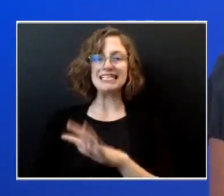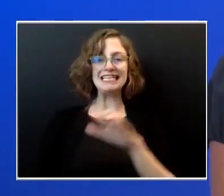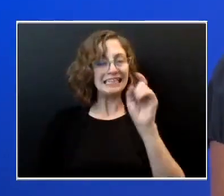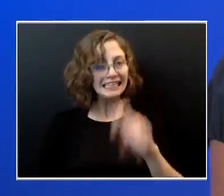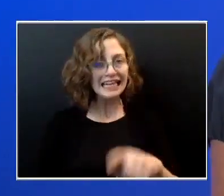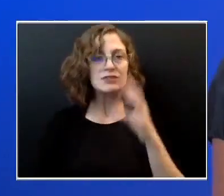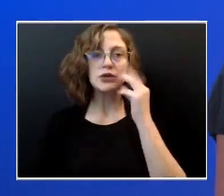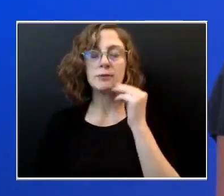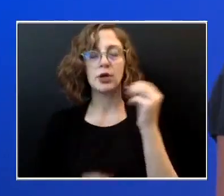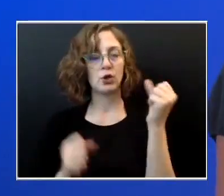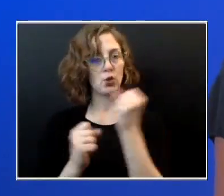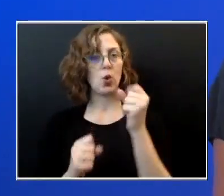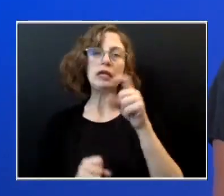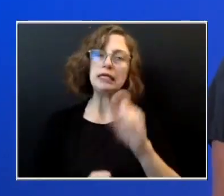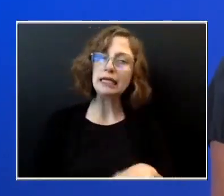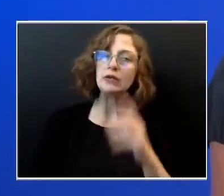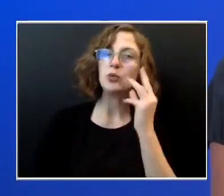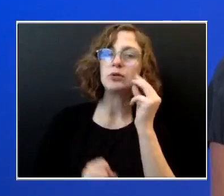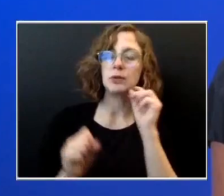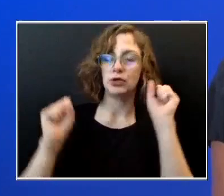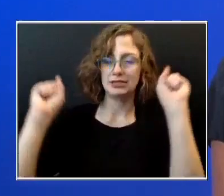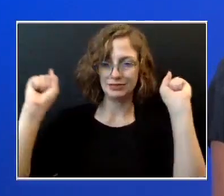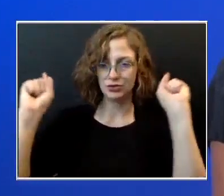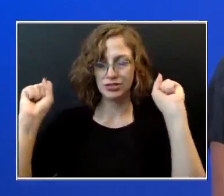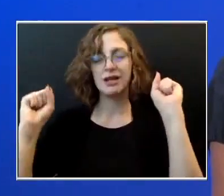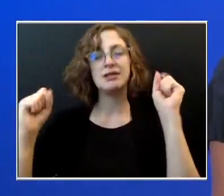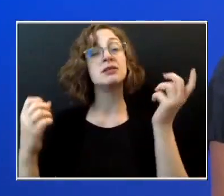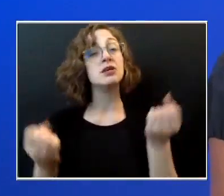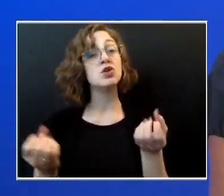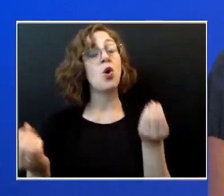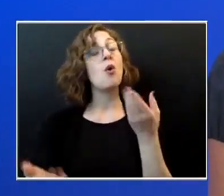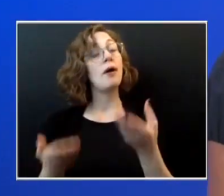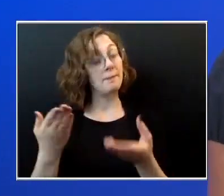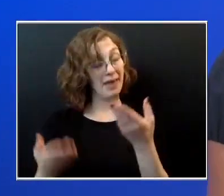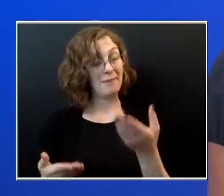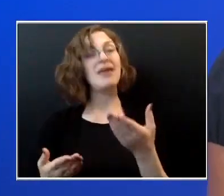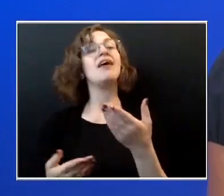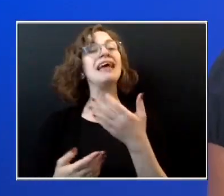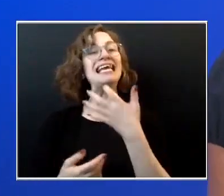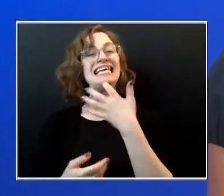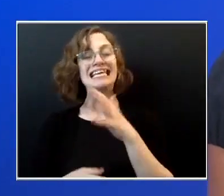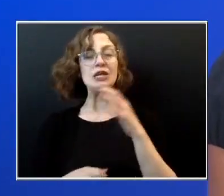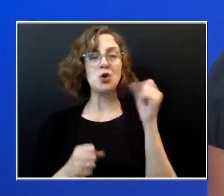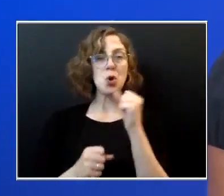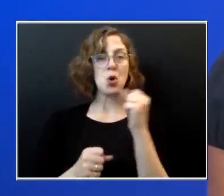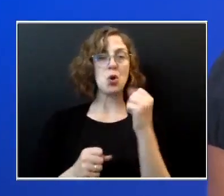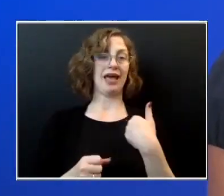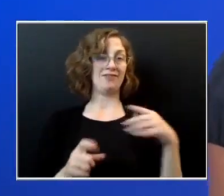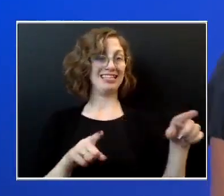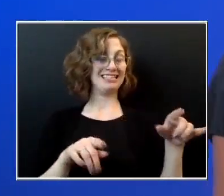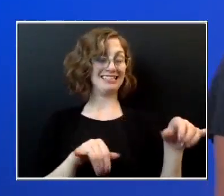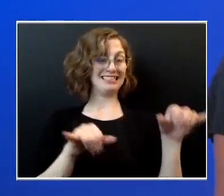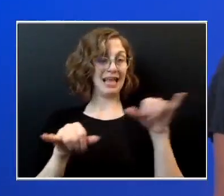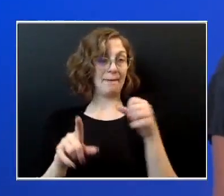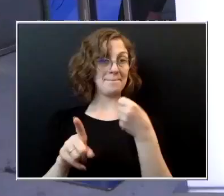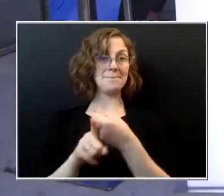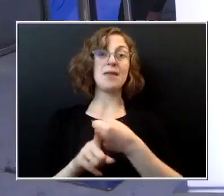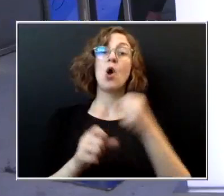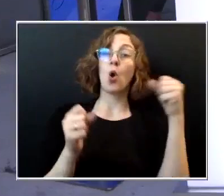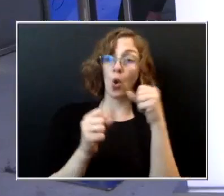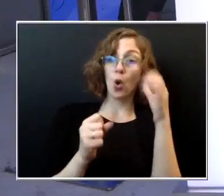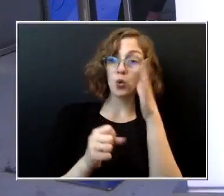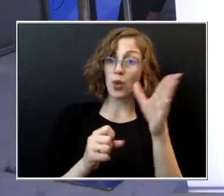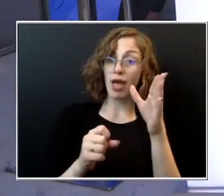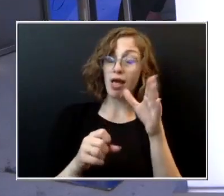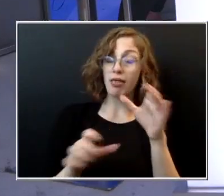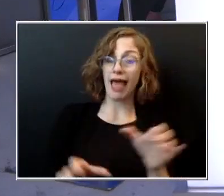do some similar things. So those heat shock proteins we talked about earlier, cold actually will activate them as well. Okay, so this heat shock